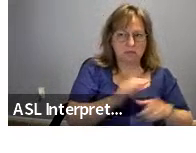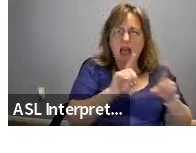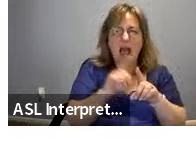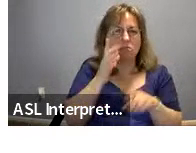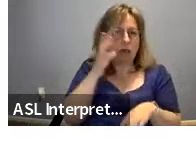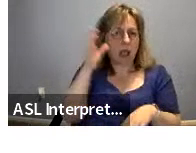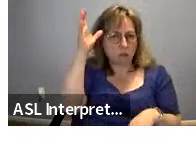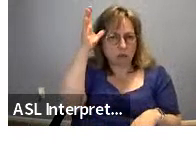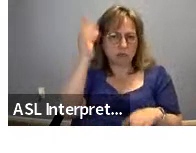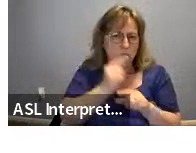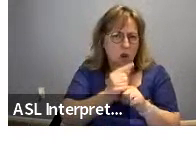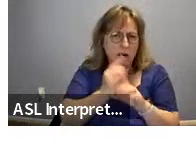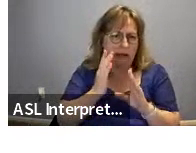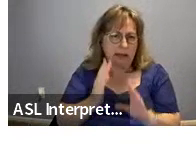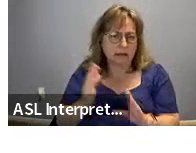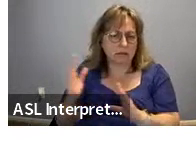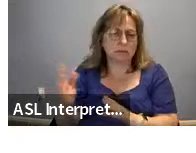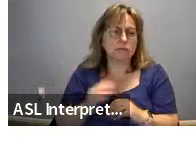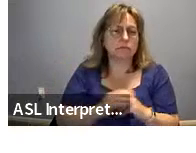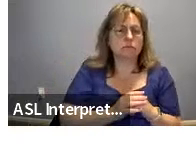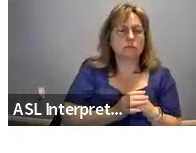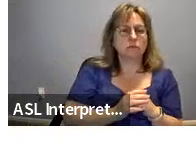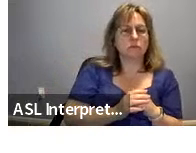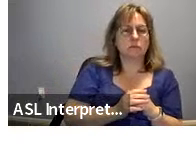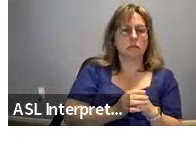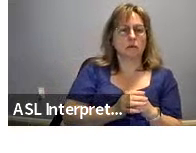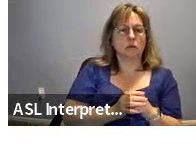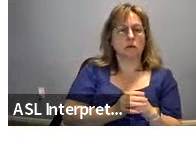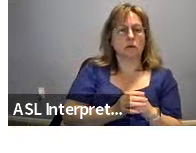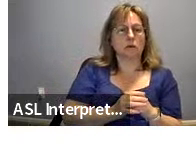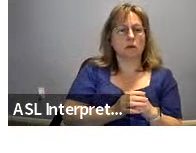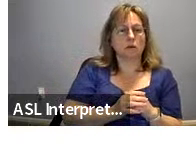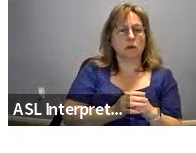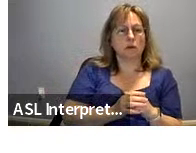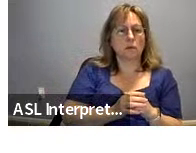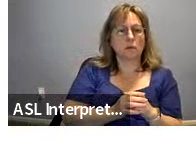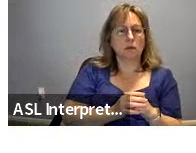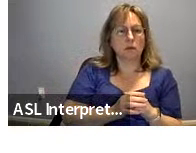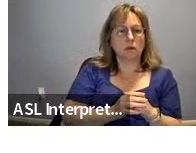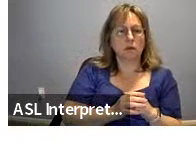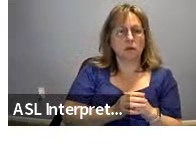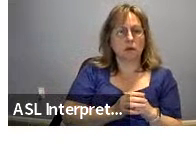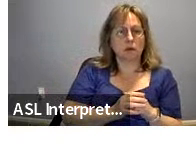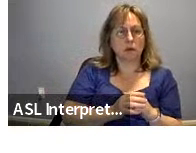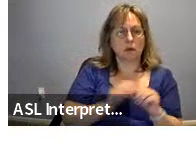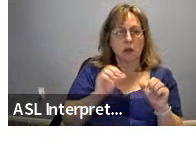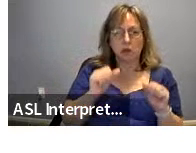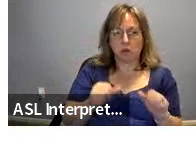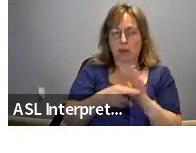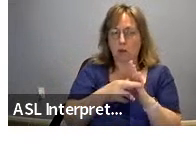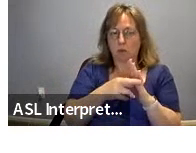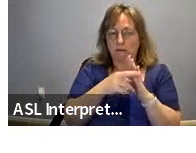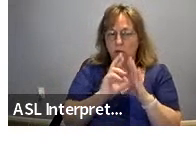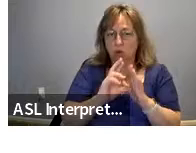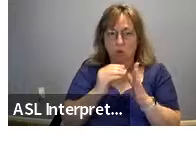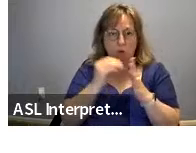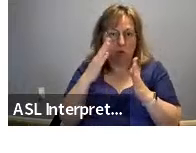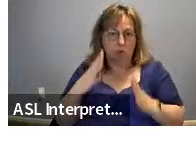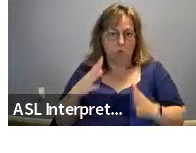out of directory information being disclosed. You can review student